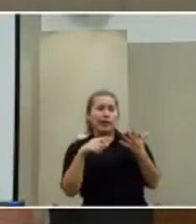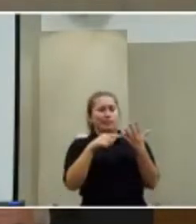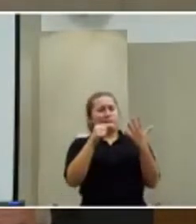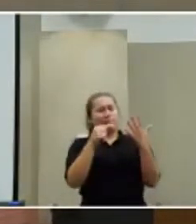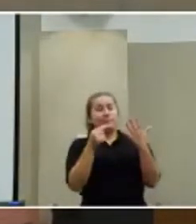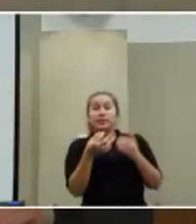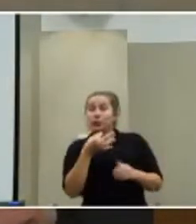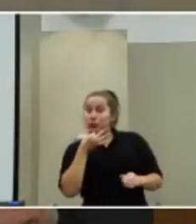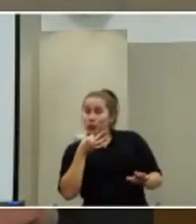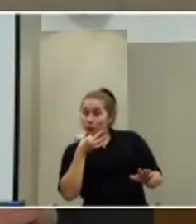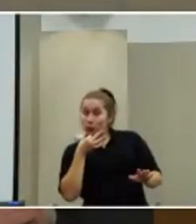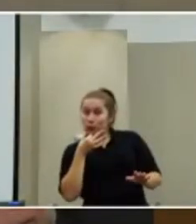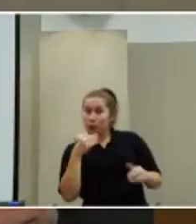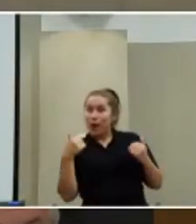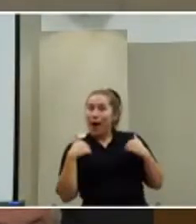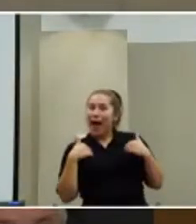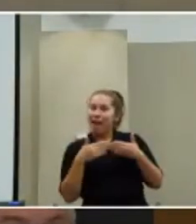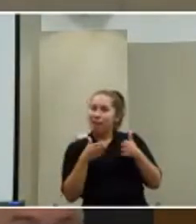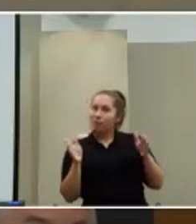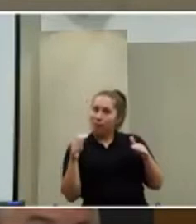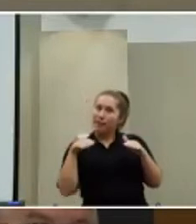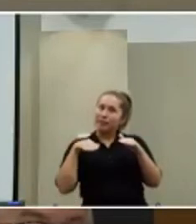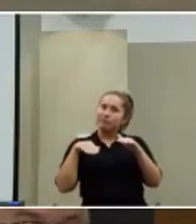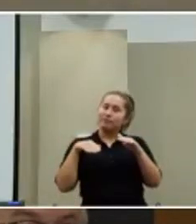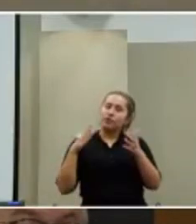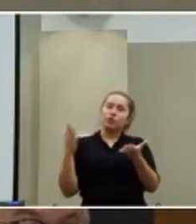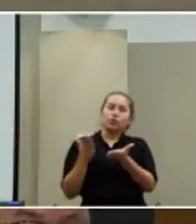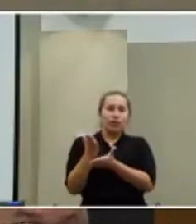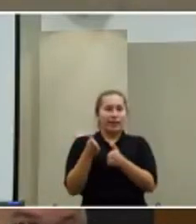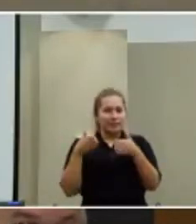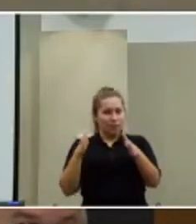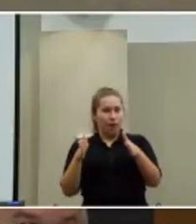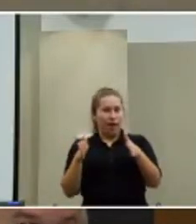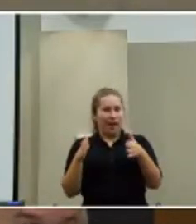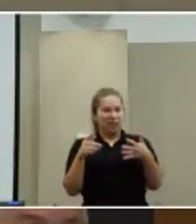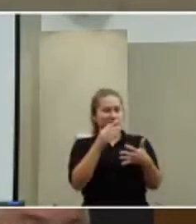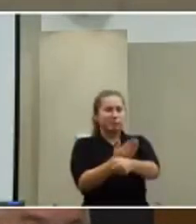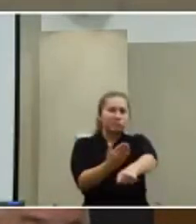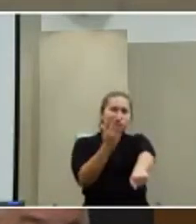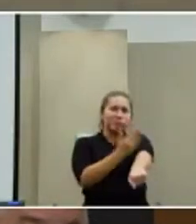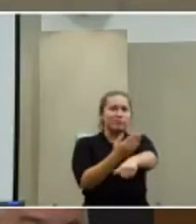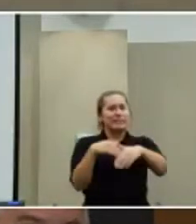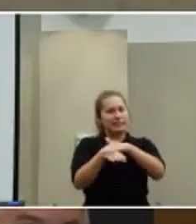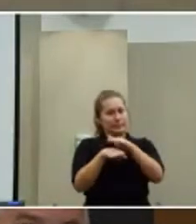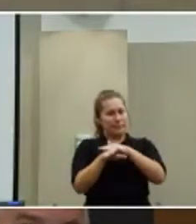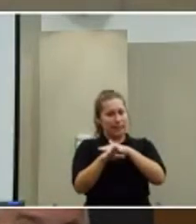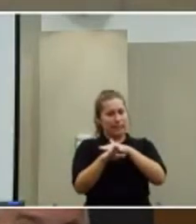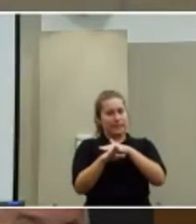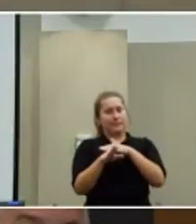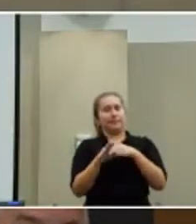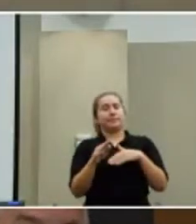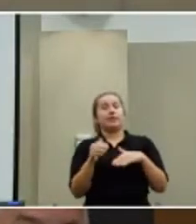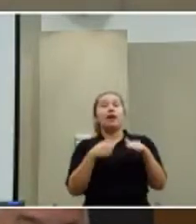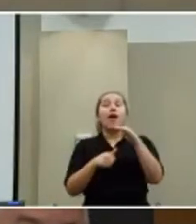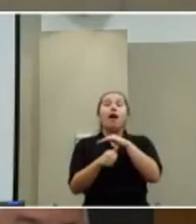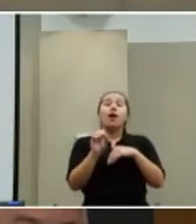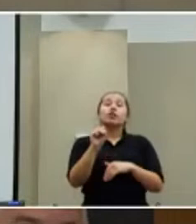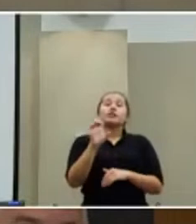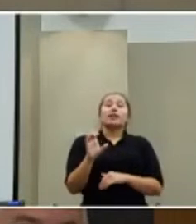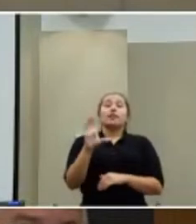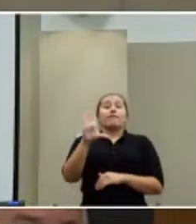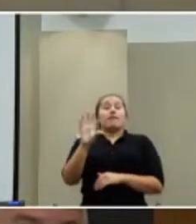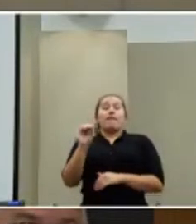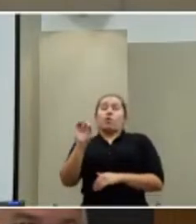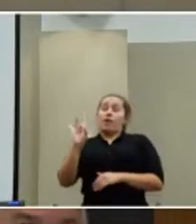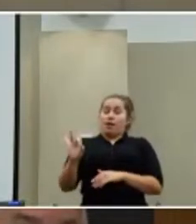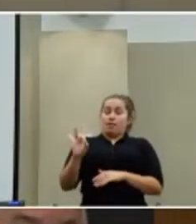very soon, public rights of way. Issuing and updating standards under Section 508 of the